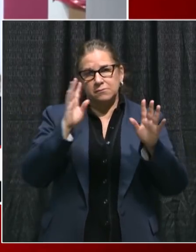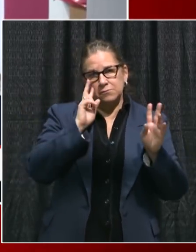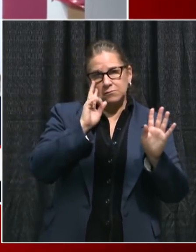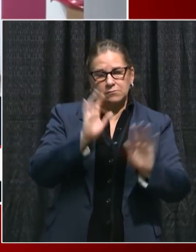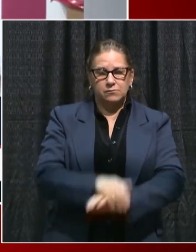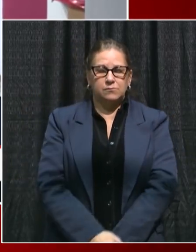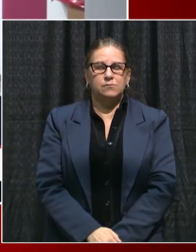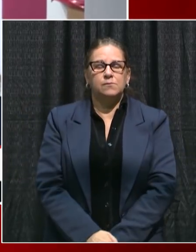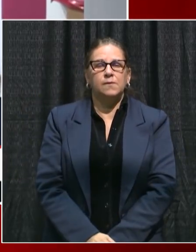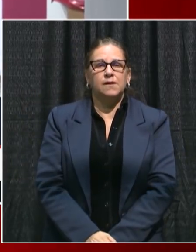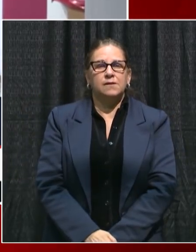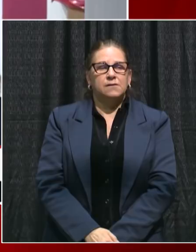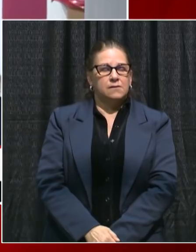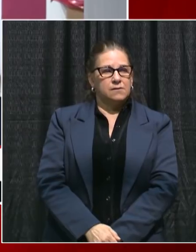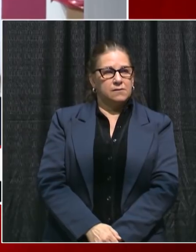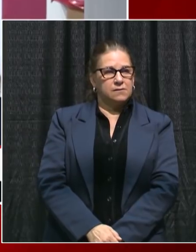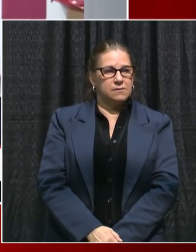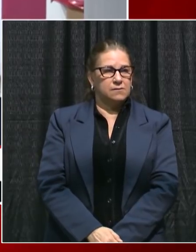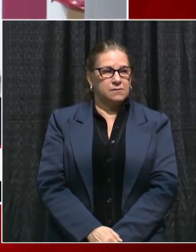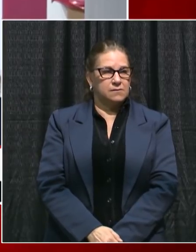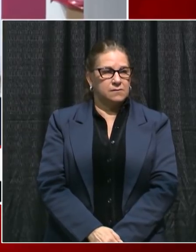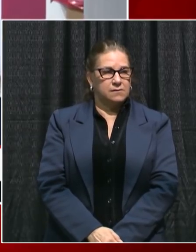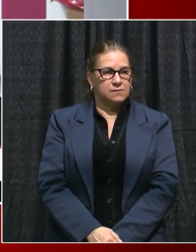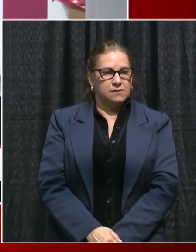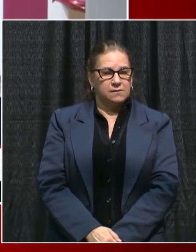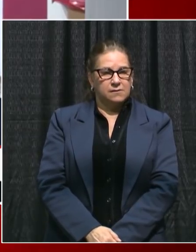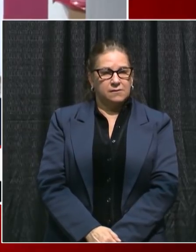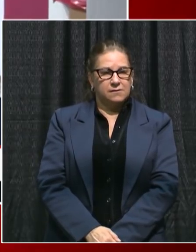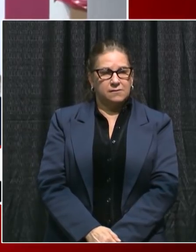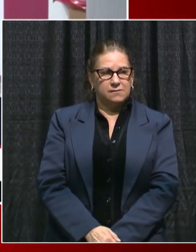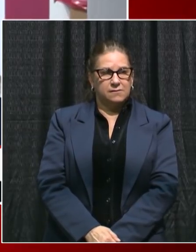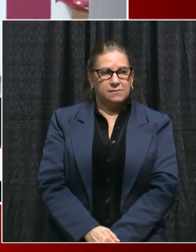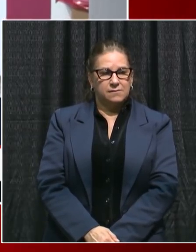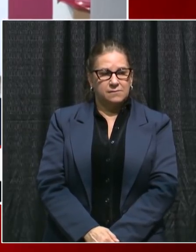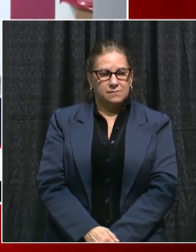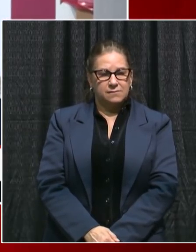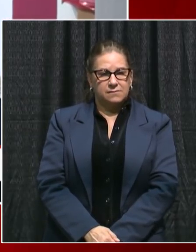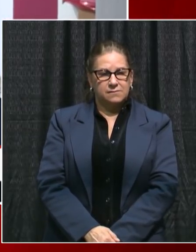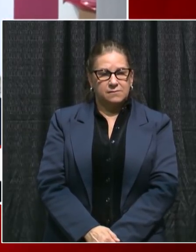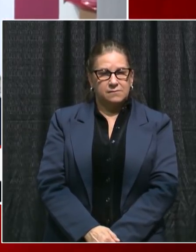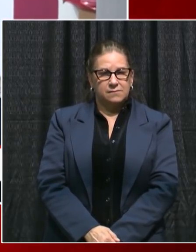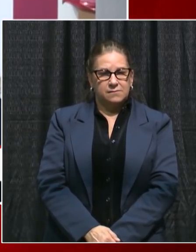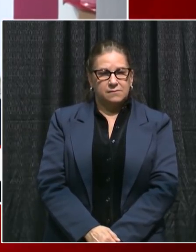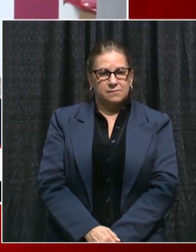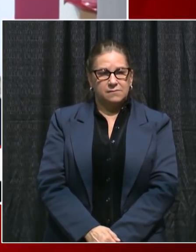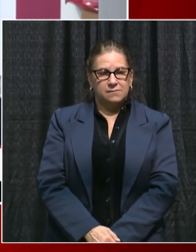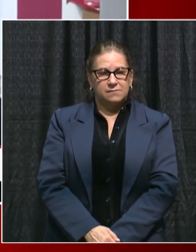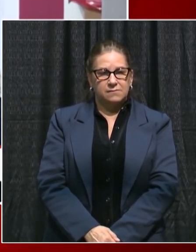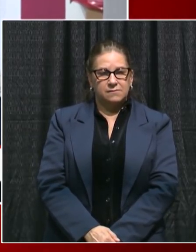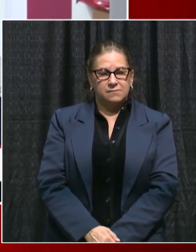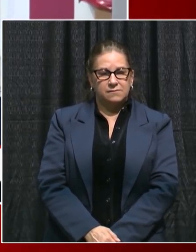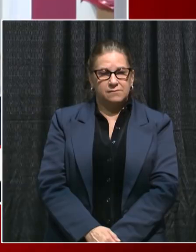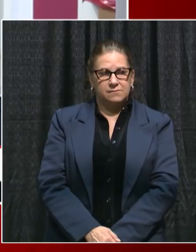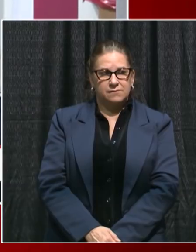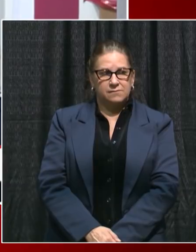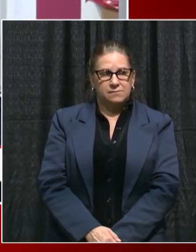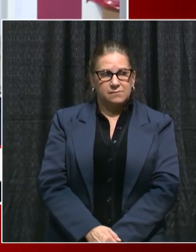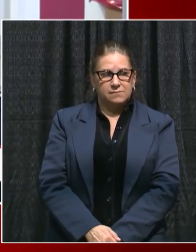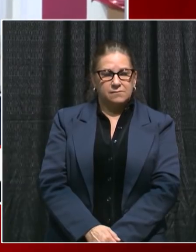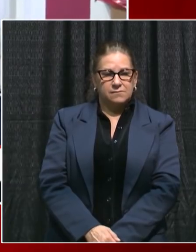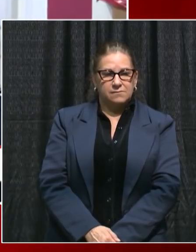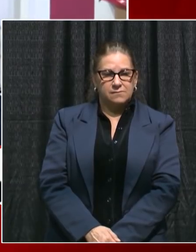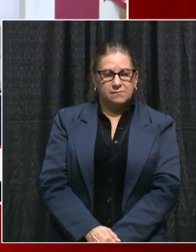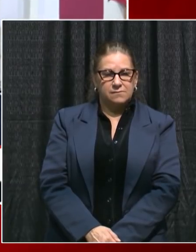Help cure coronavirus? I'll turn to Dr. Ness, but the question was about, I'm not going to pronounce it